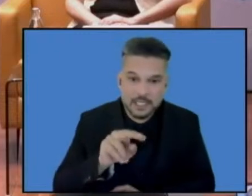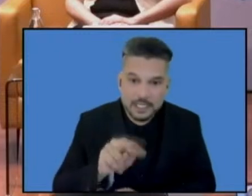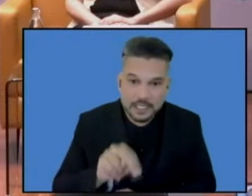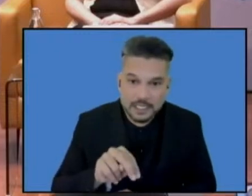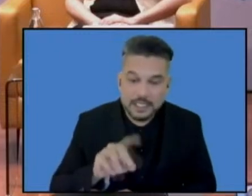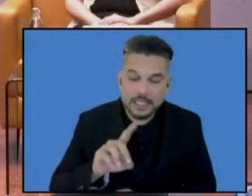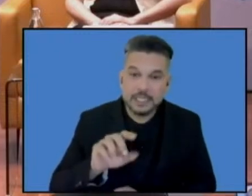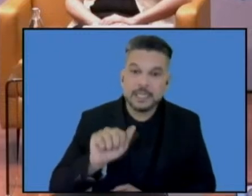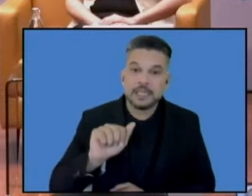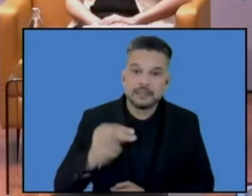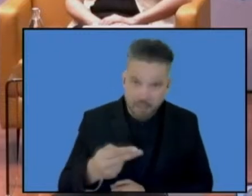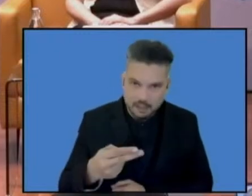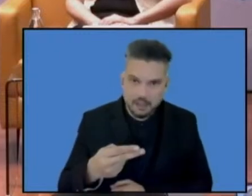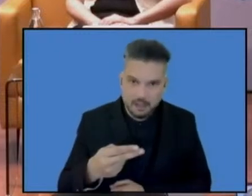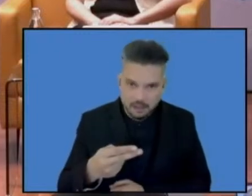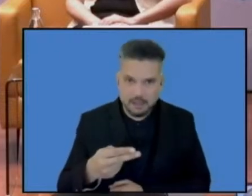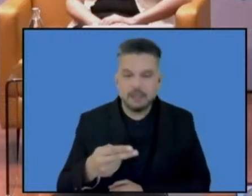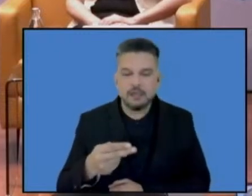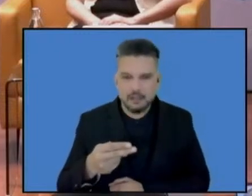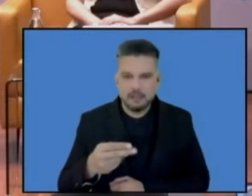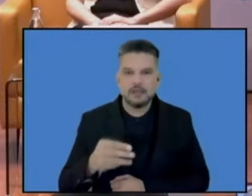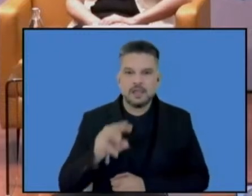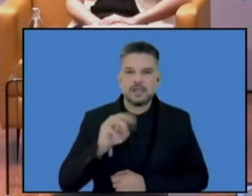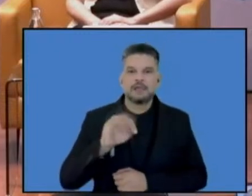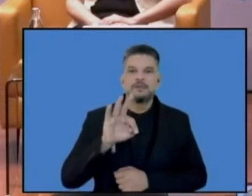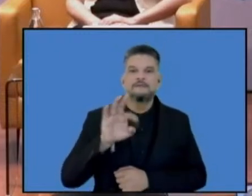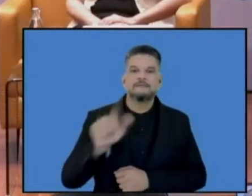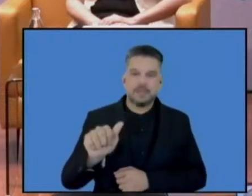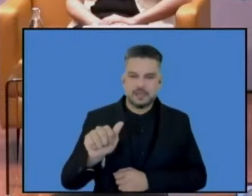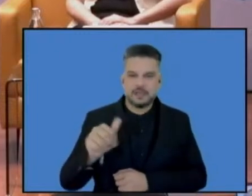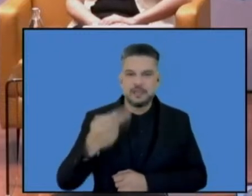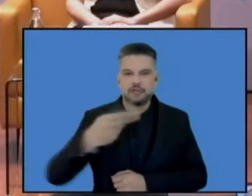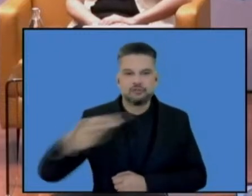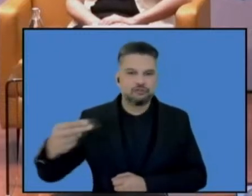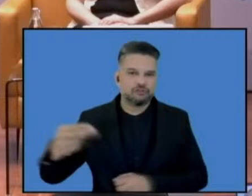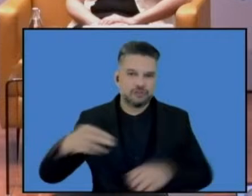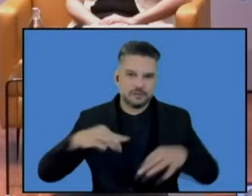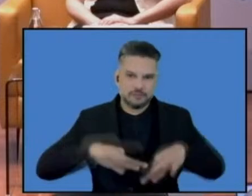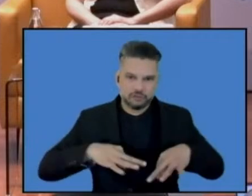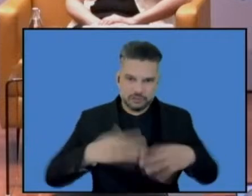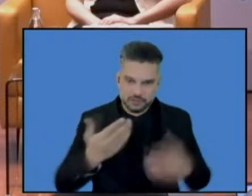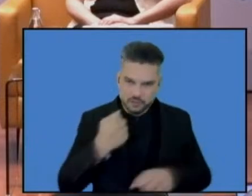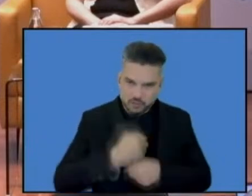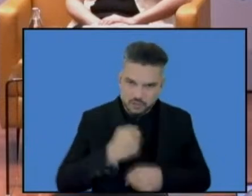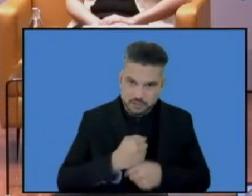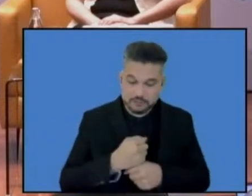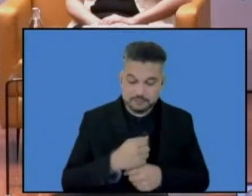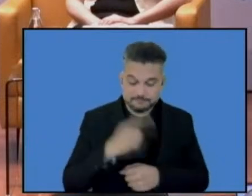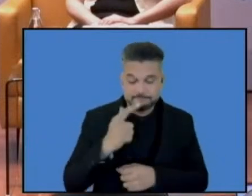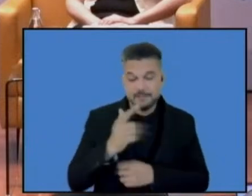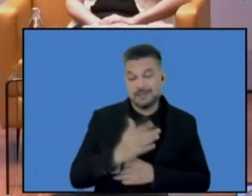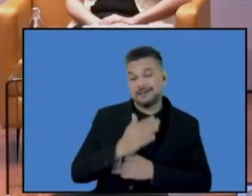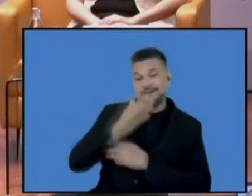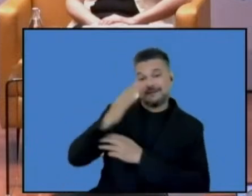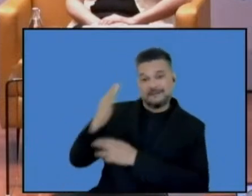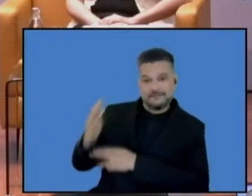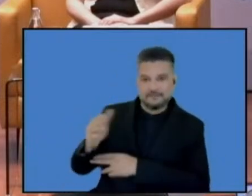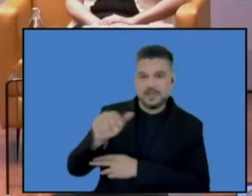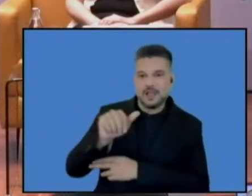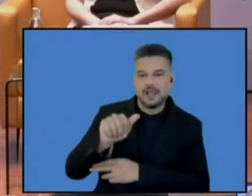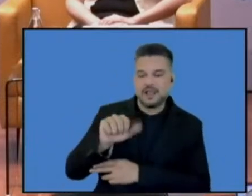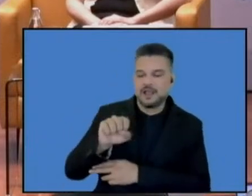and Humanitarian Affairs in the Ministry of Foreign Affairs in Indonesia. And to my very left, Ms. Asel Dunganeva, who